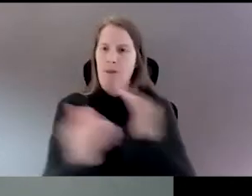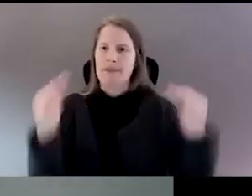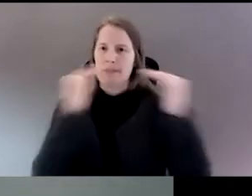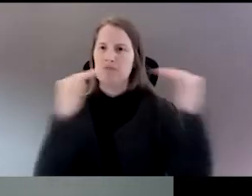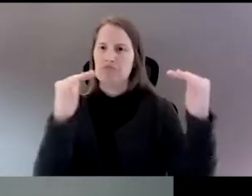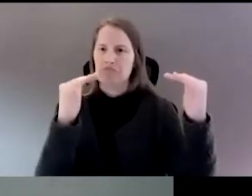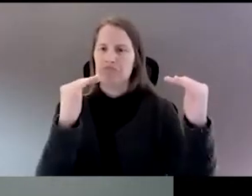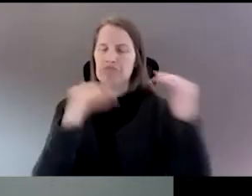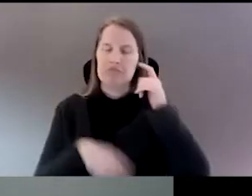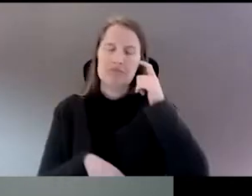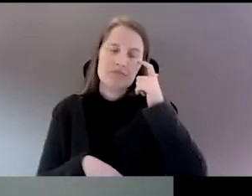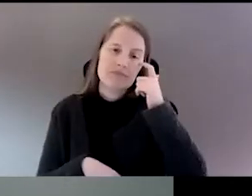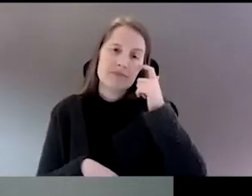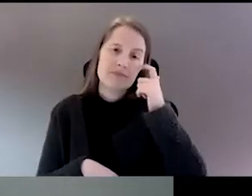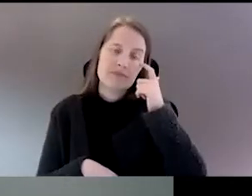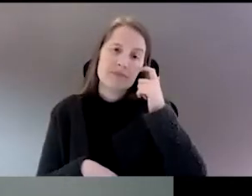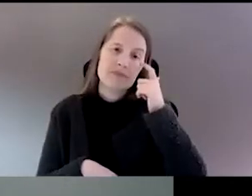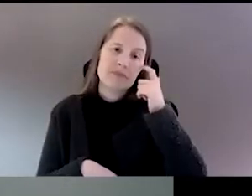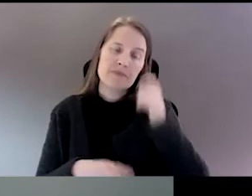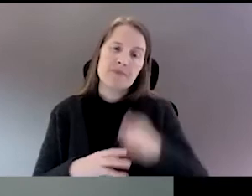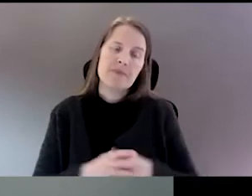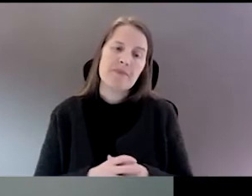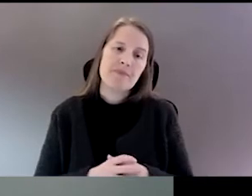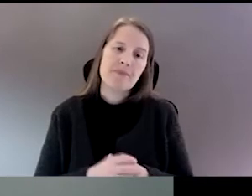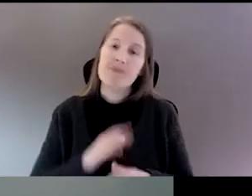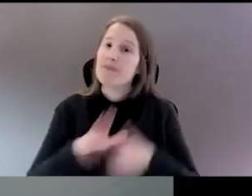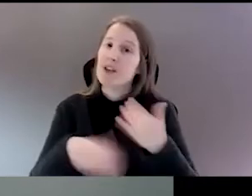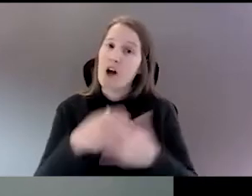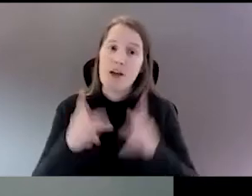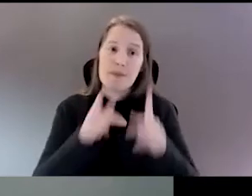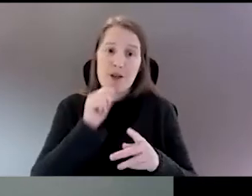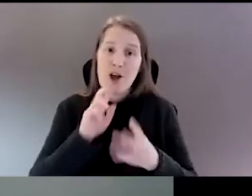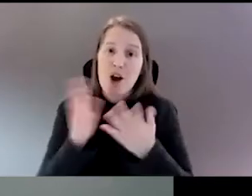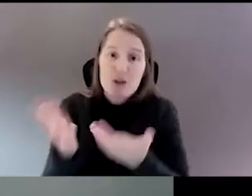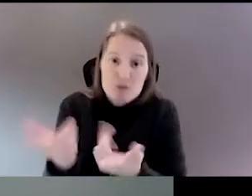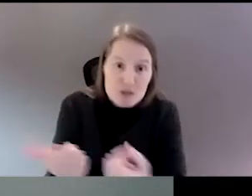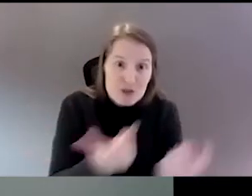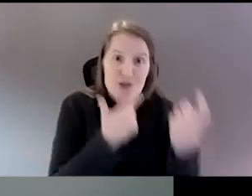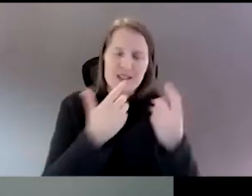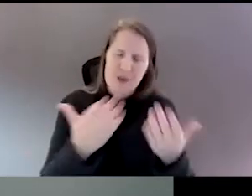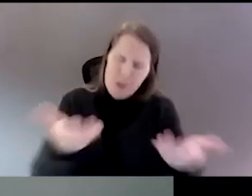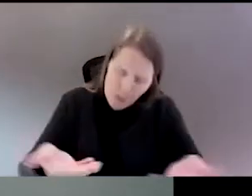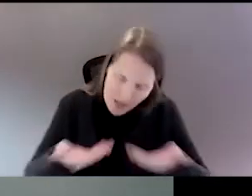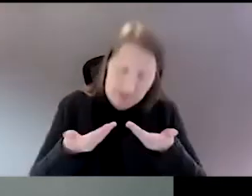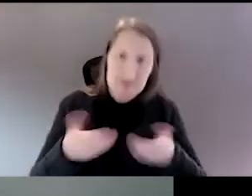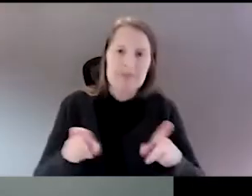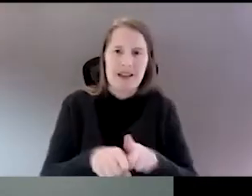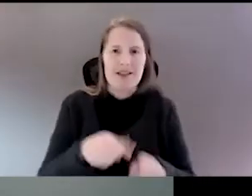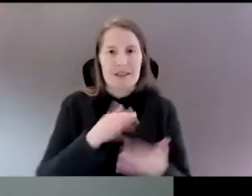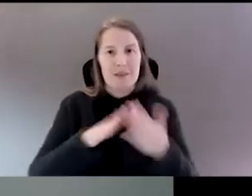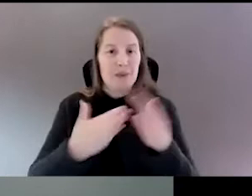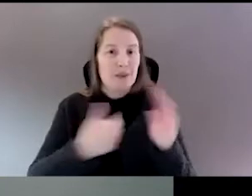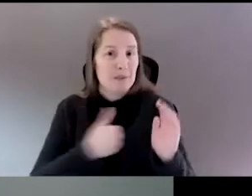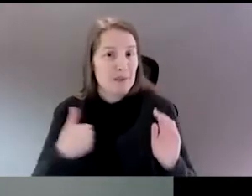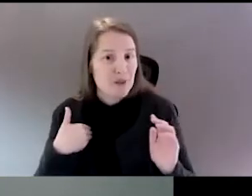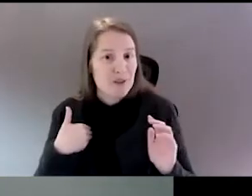are all people are recruited and welcomed as members of our community and should fully